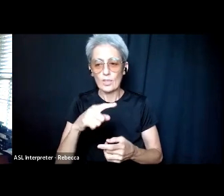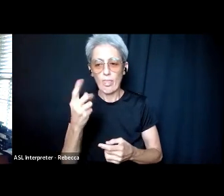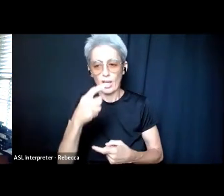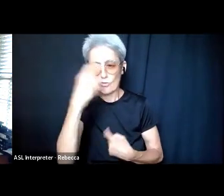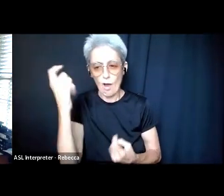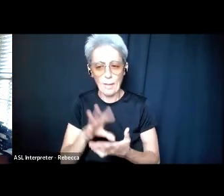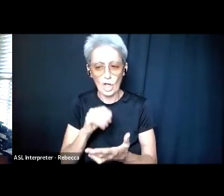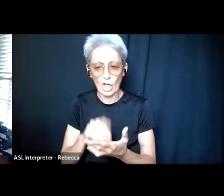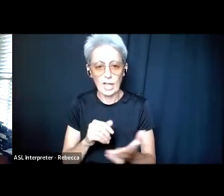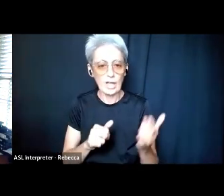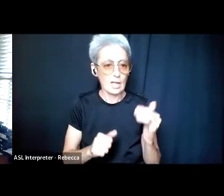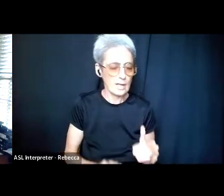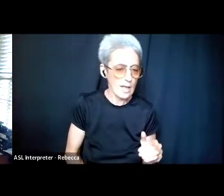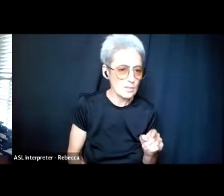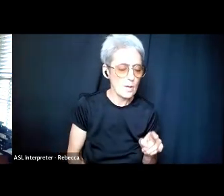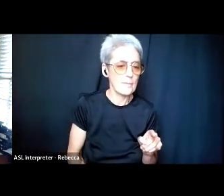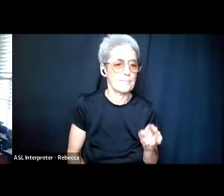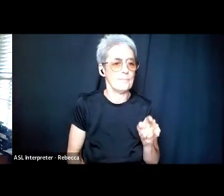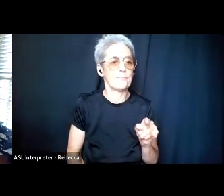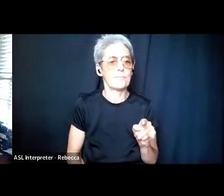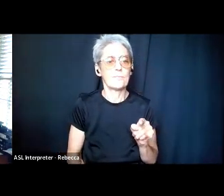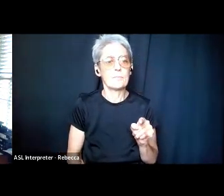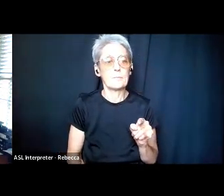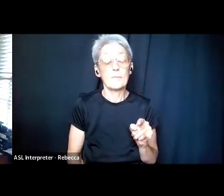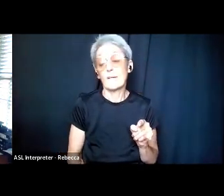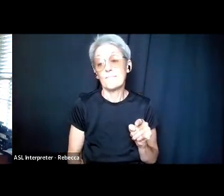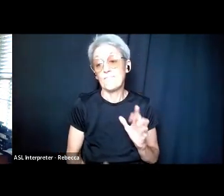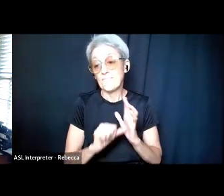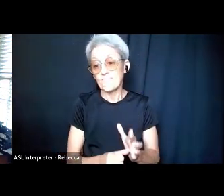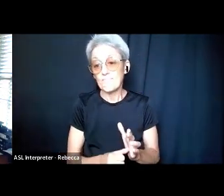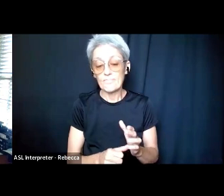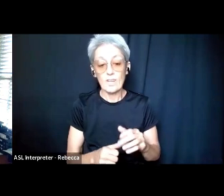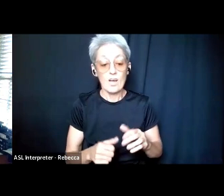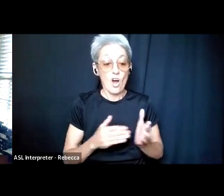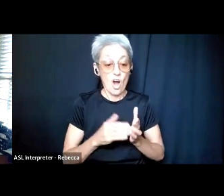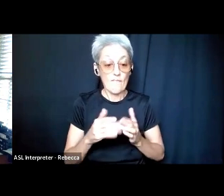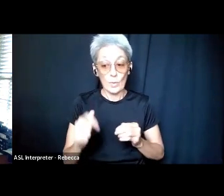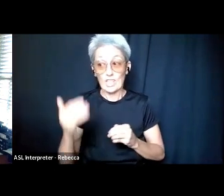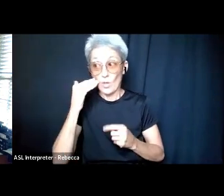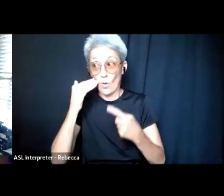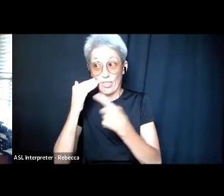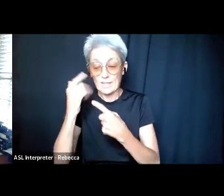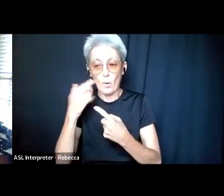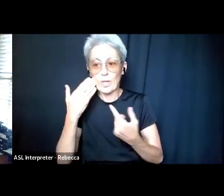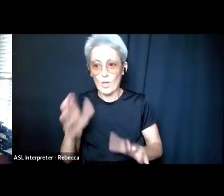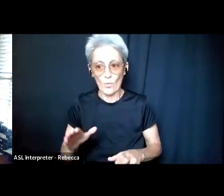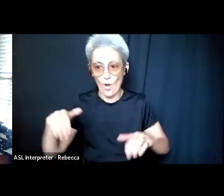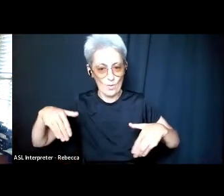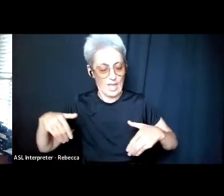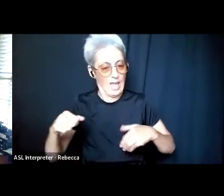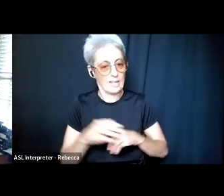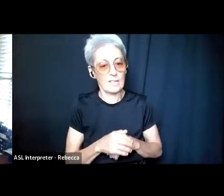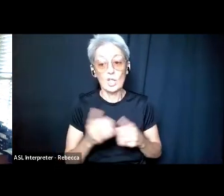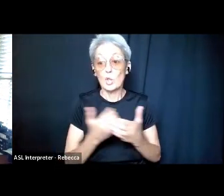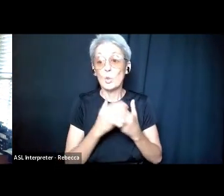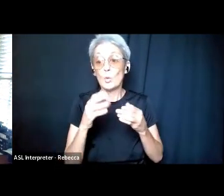please. Again, we don't often know what we need to know. So one of the things we tell new leaders when we're training them